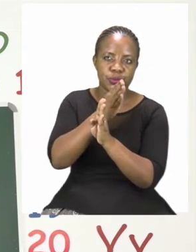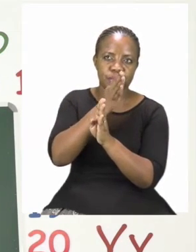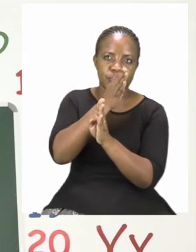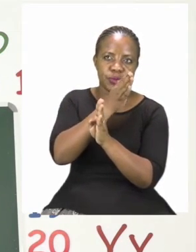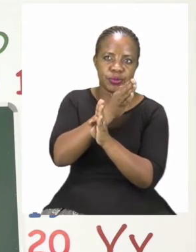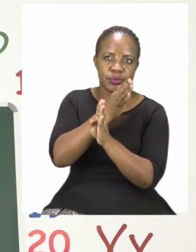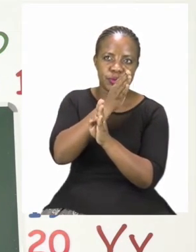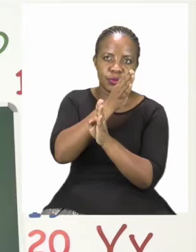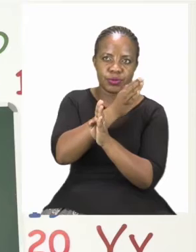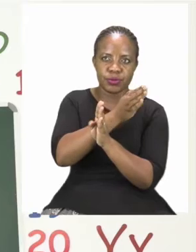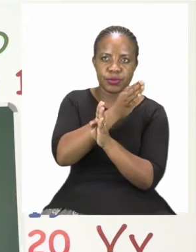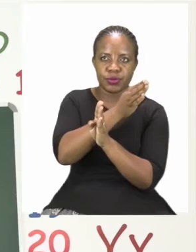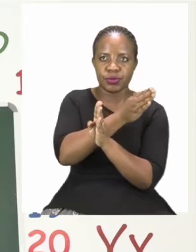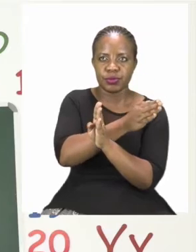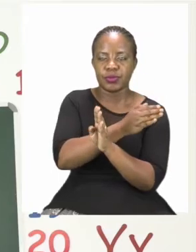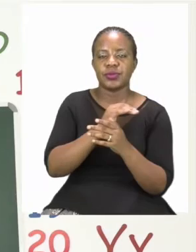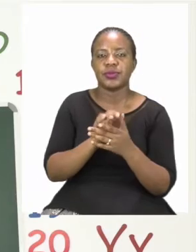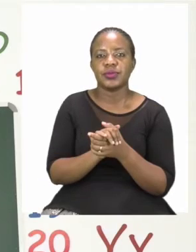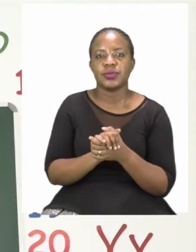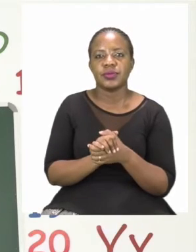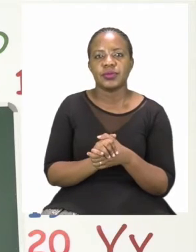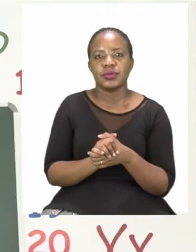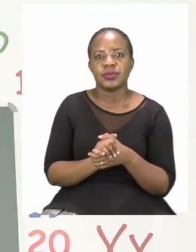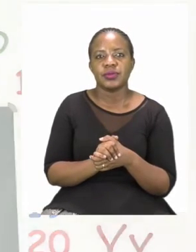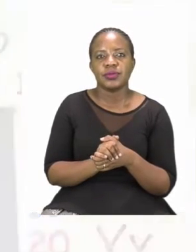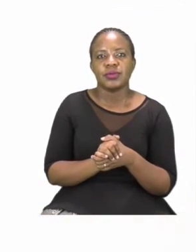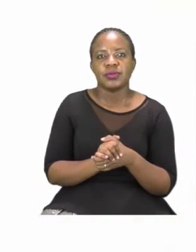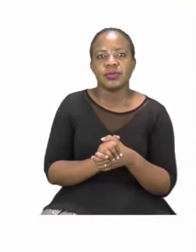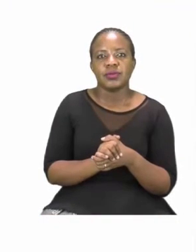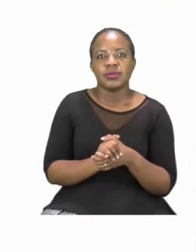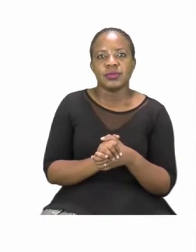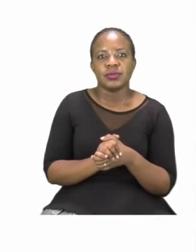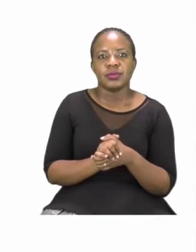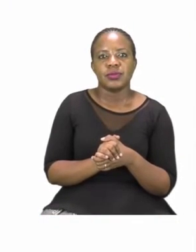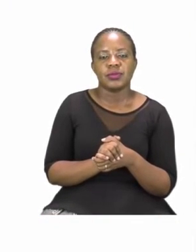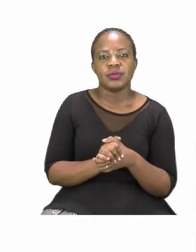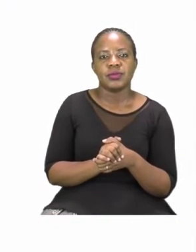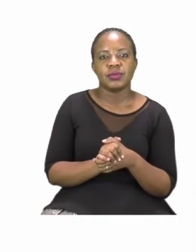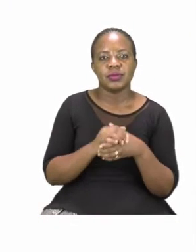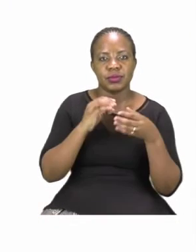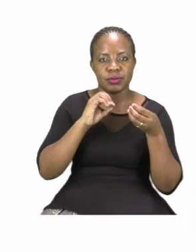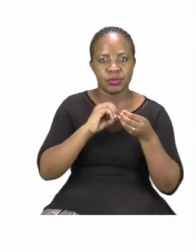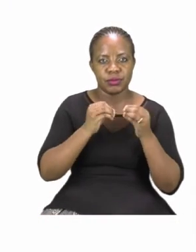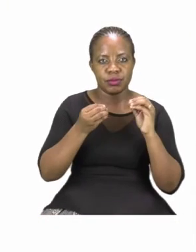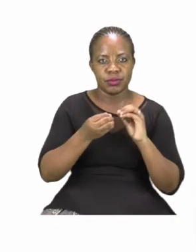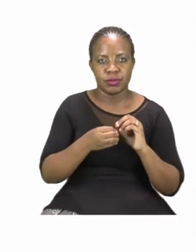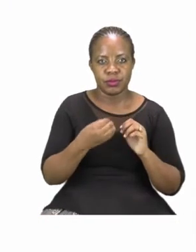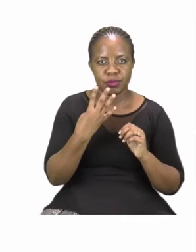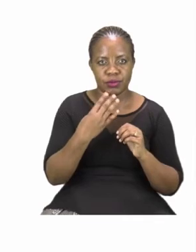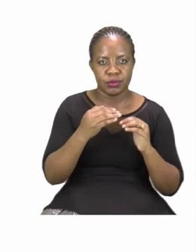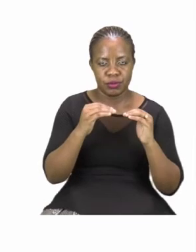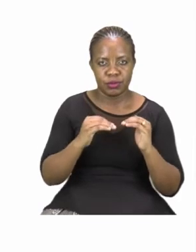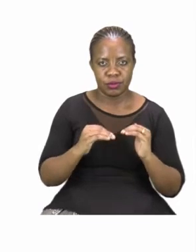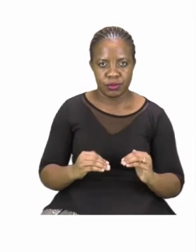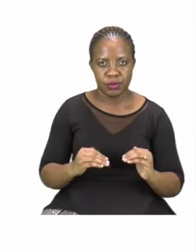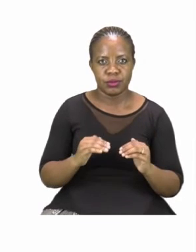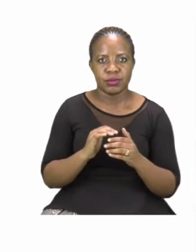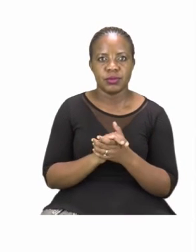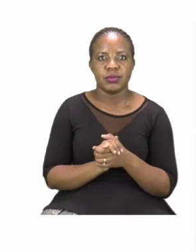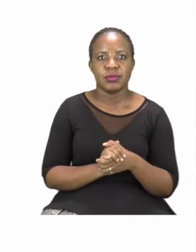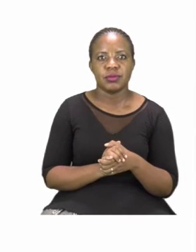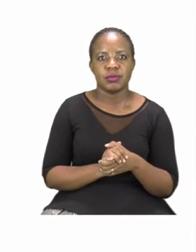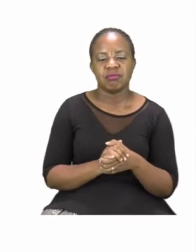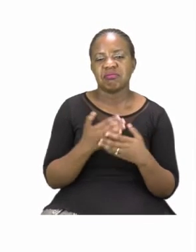Let's now look at the next task that we have. The next task for this exercise is